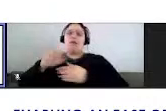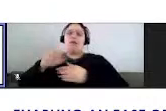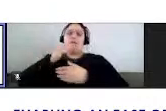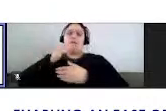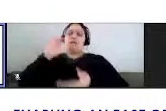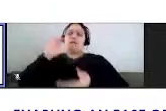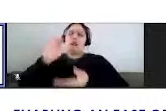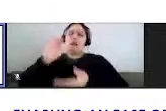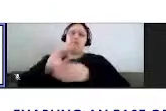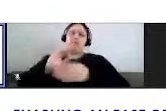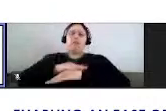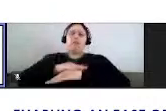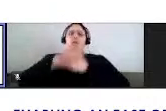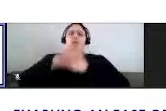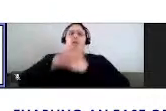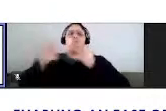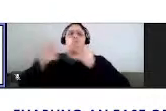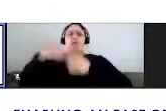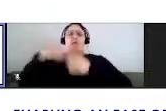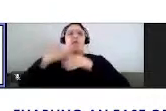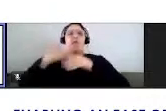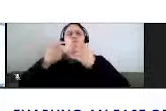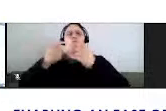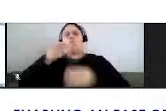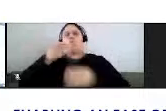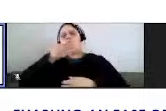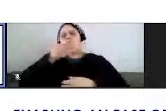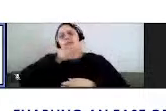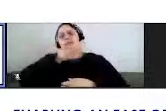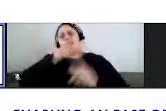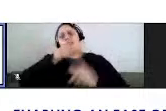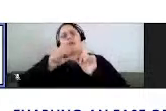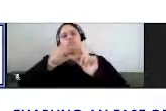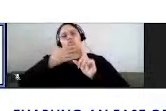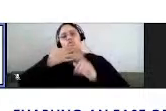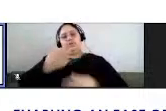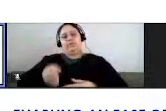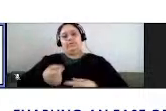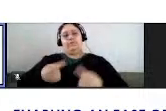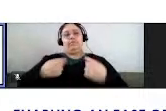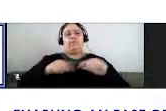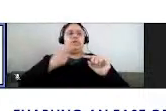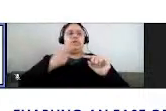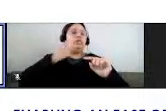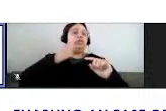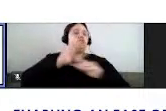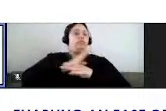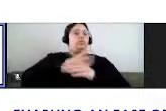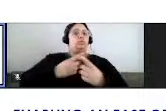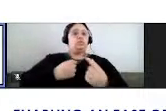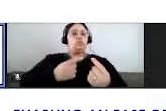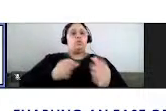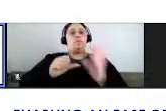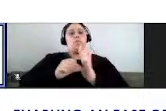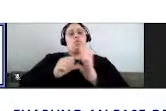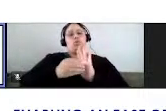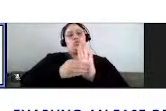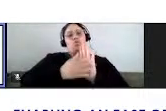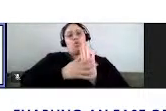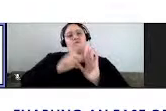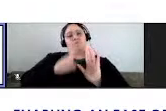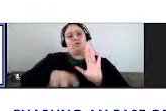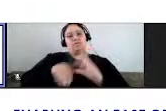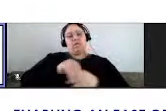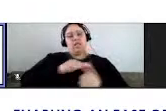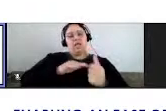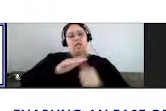of turnaround time for our legal license holders. Then still within our ease of doing business area, I think important to note was in this